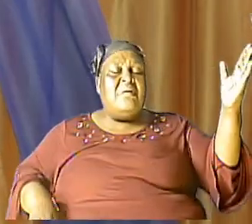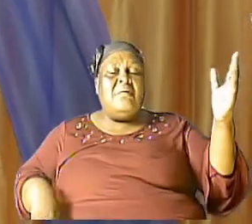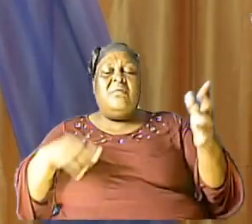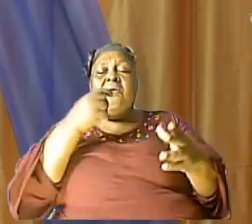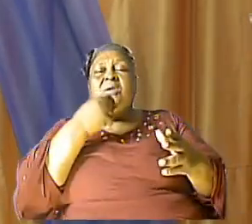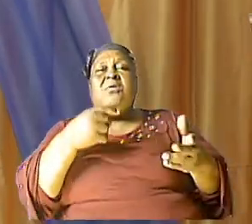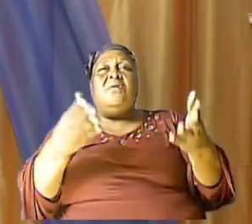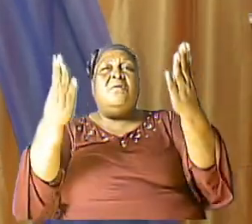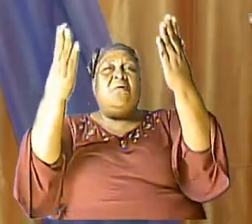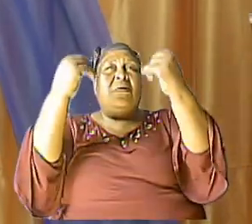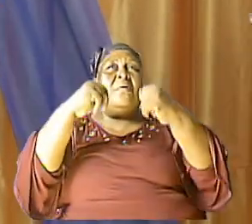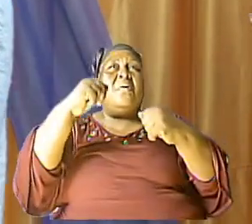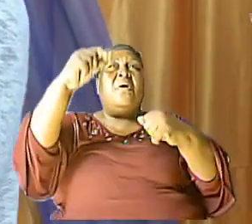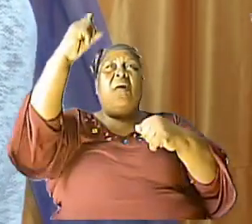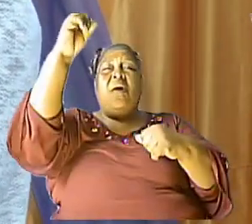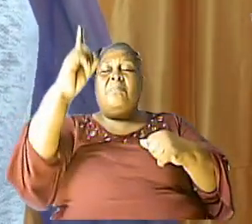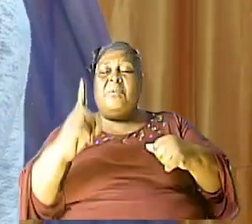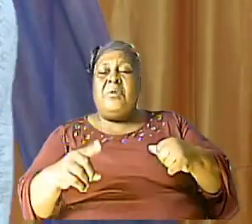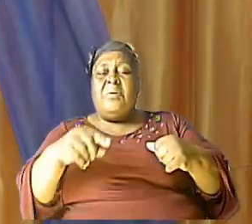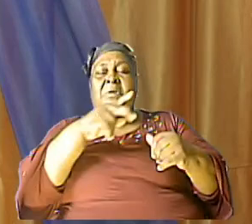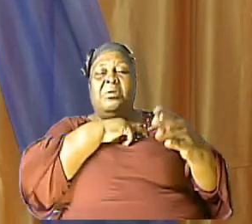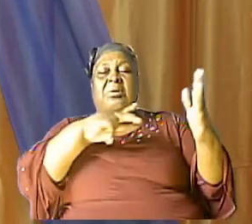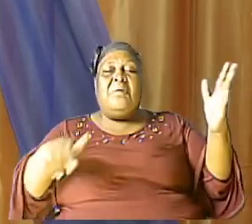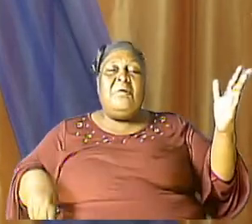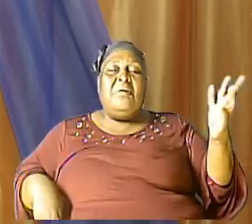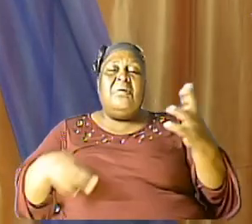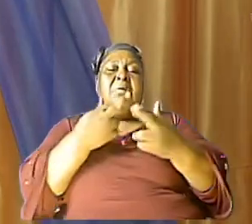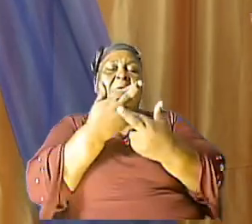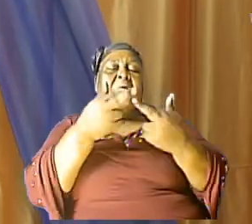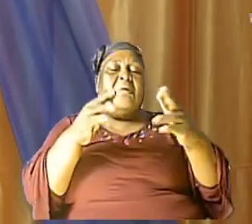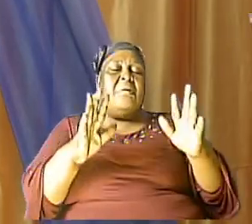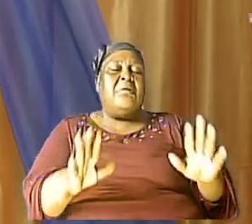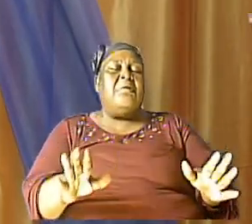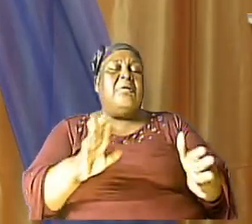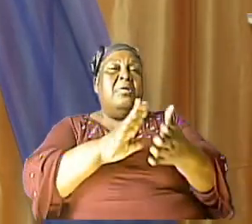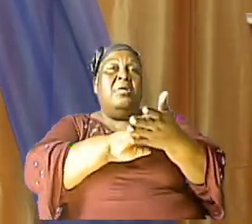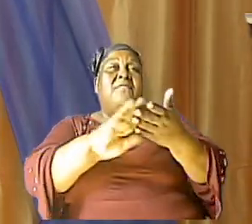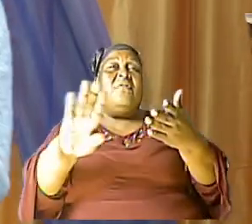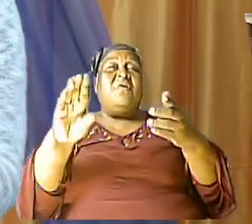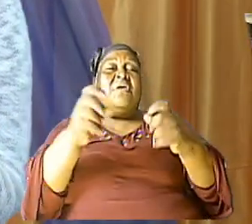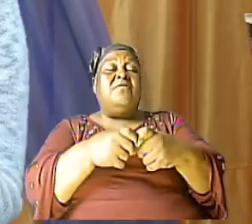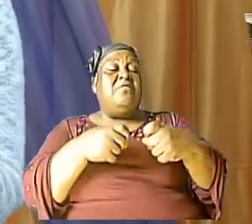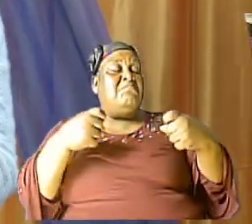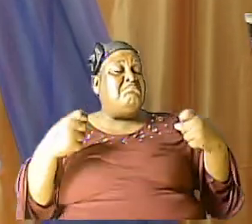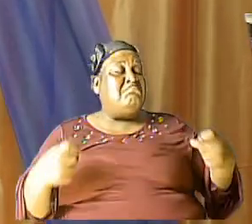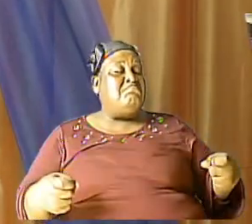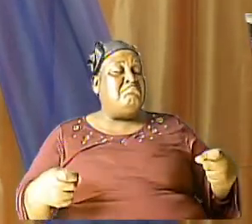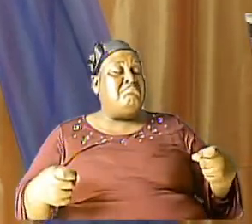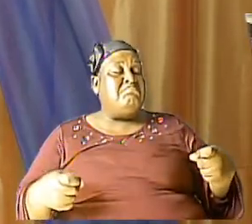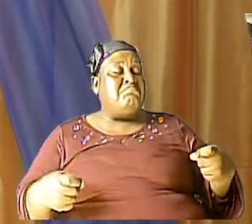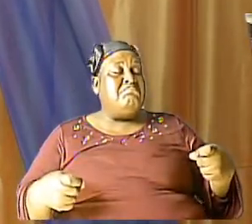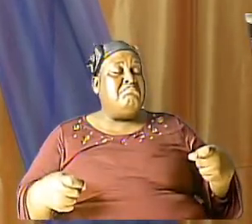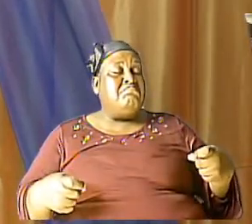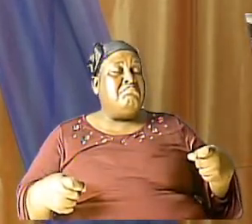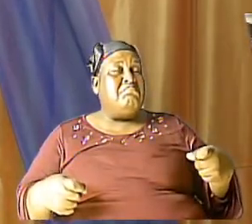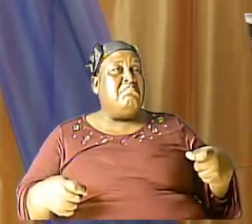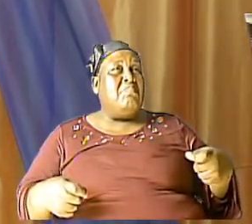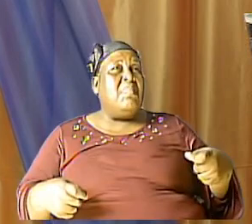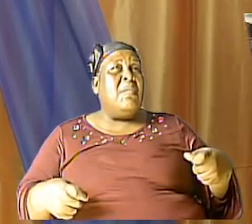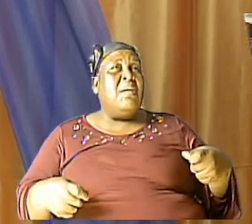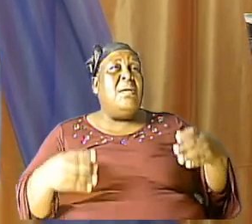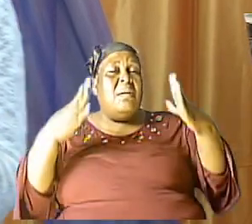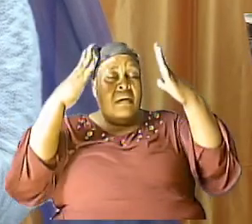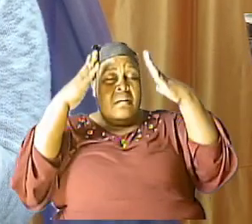soon coming King, our Redeemer, our Forgiver of sin. Hallelujah. I'd like to greet our